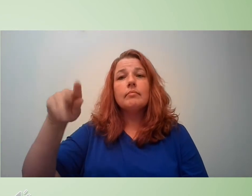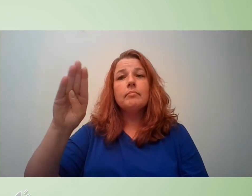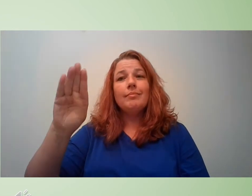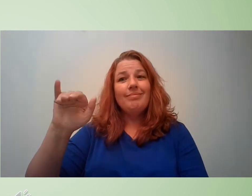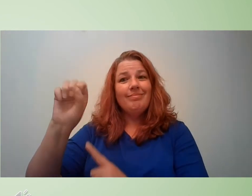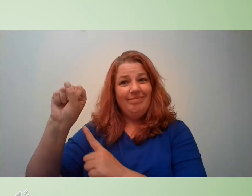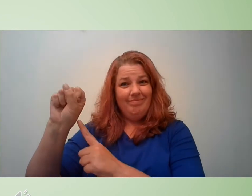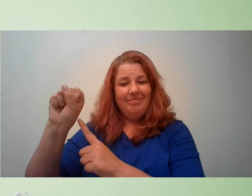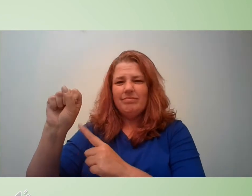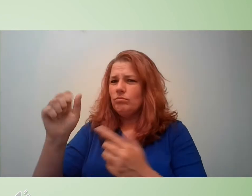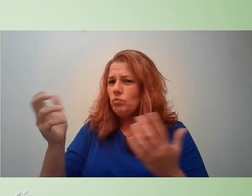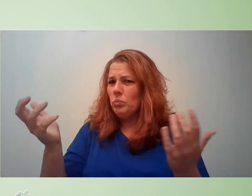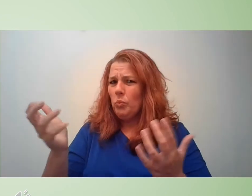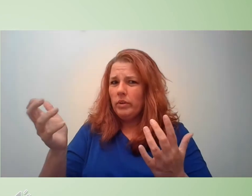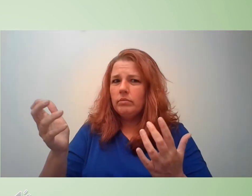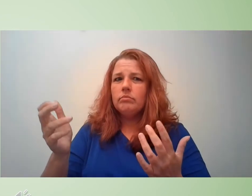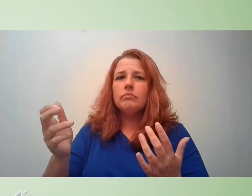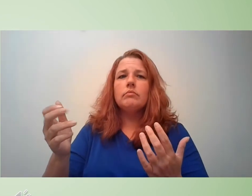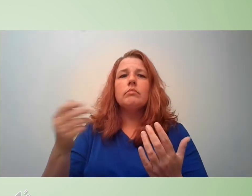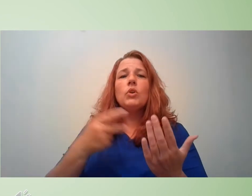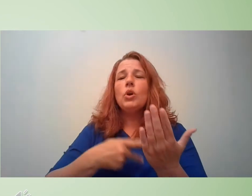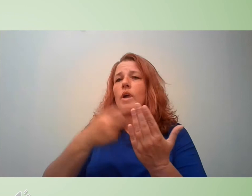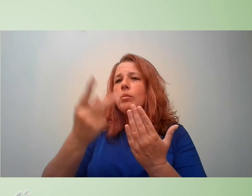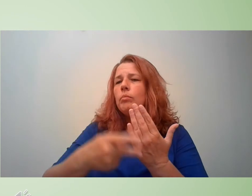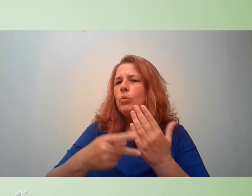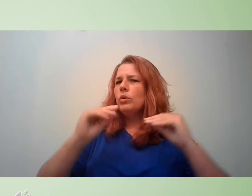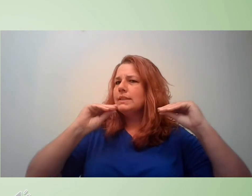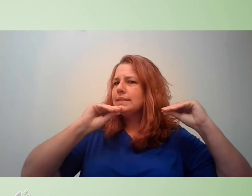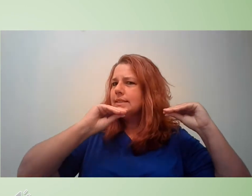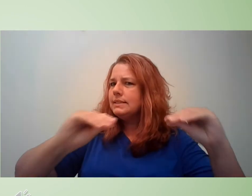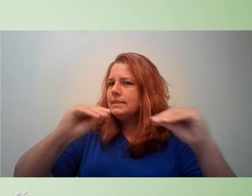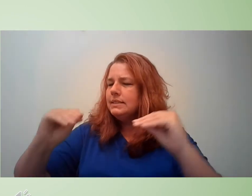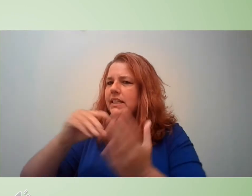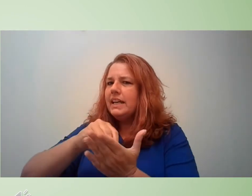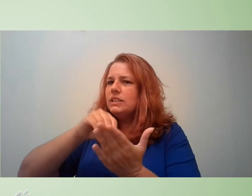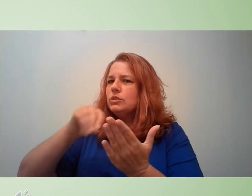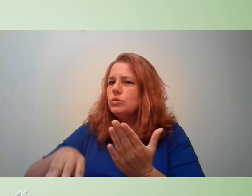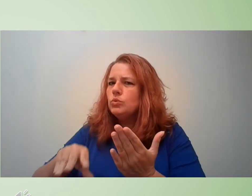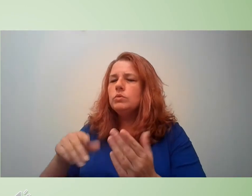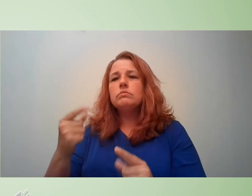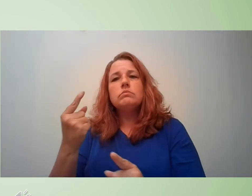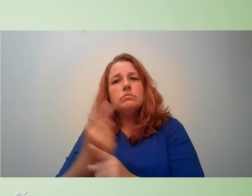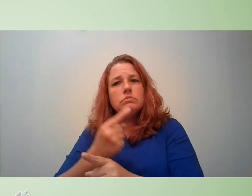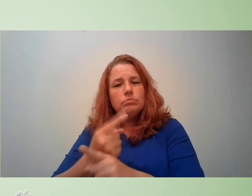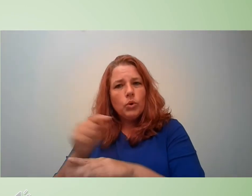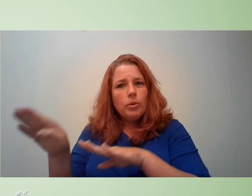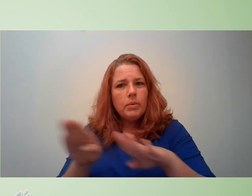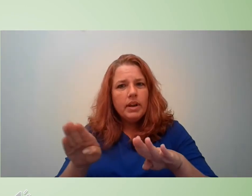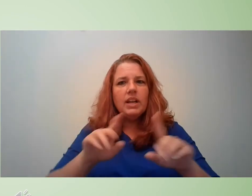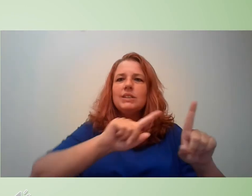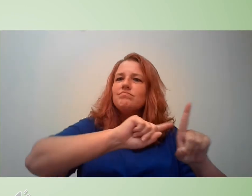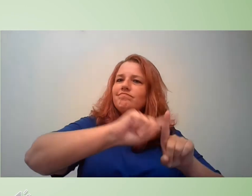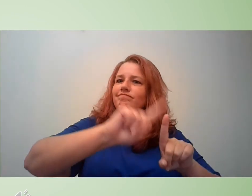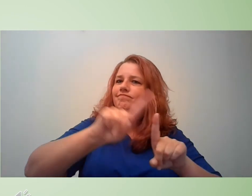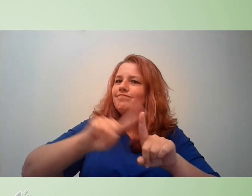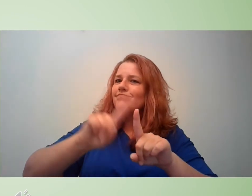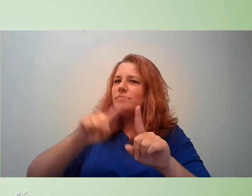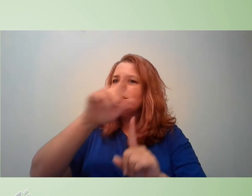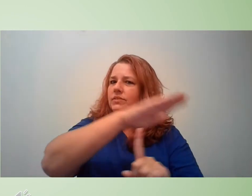the cafeteria, etc. Expected behaviors are directly taught, modeled, and rewarded.